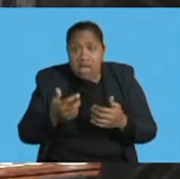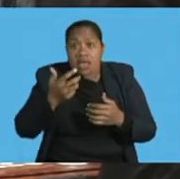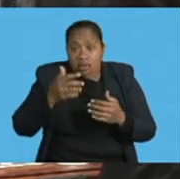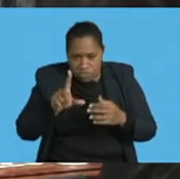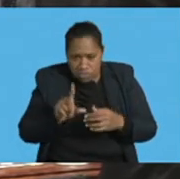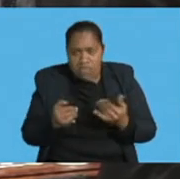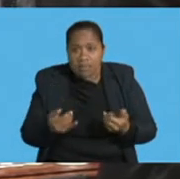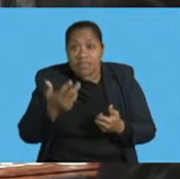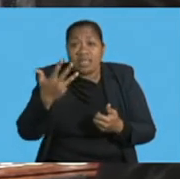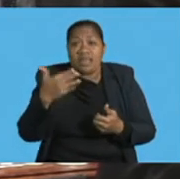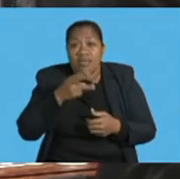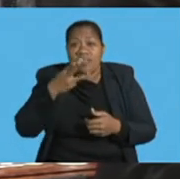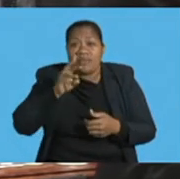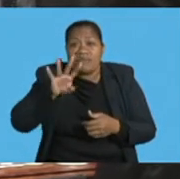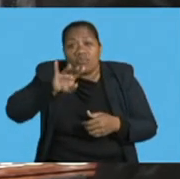$984,000.